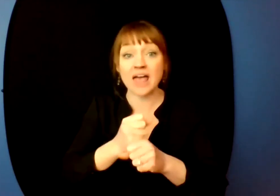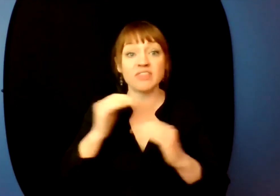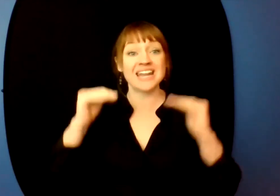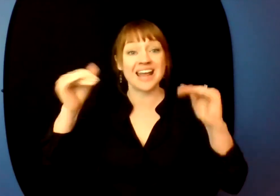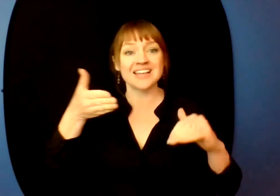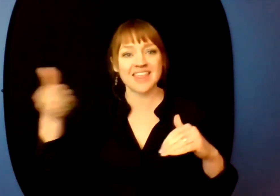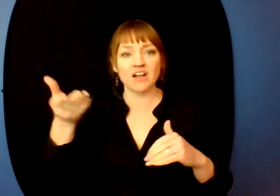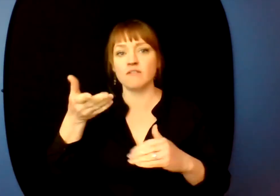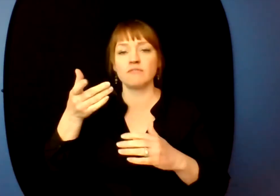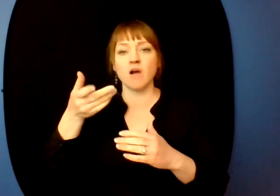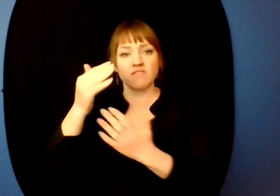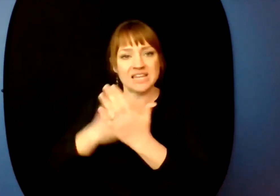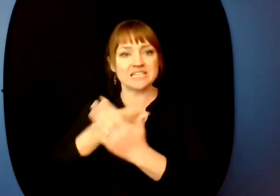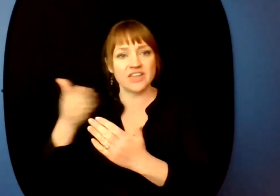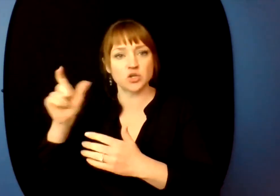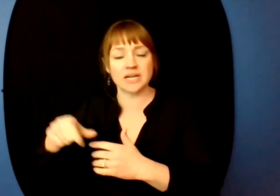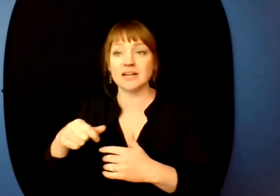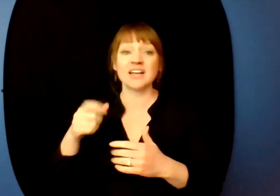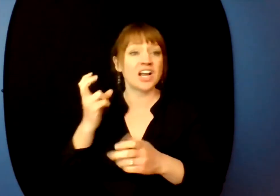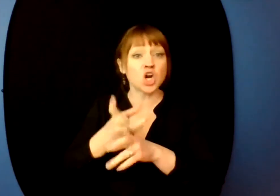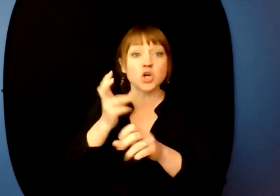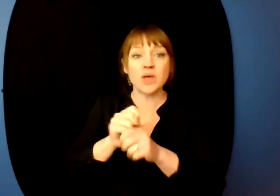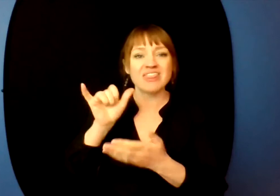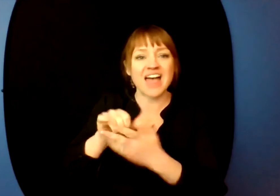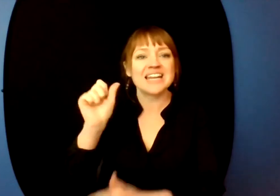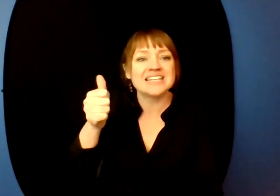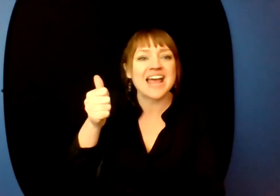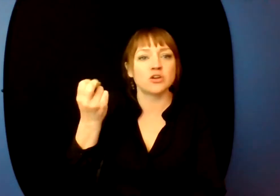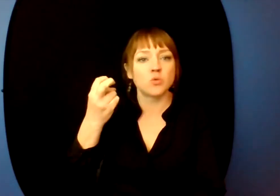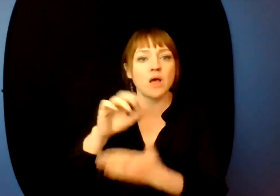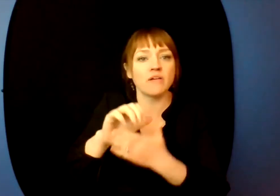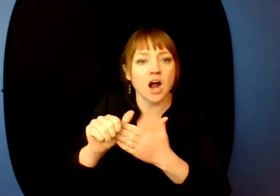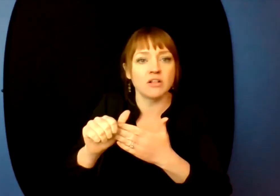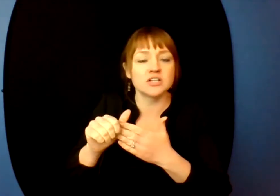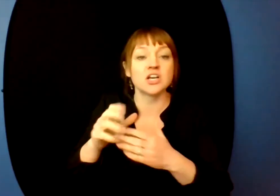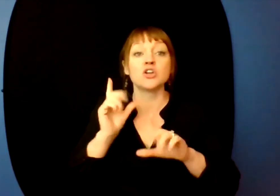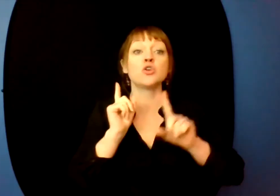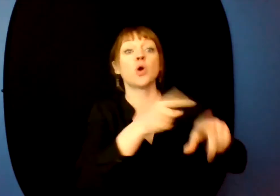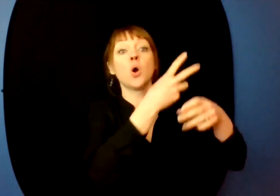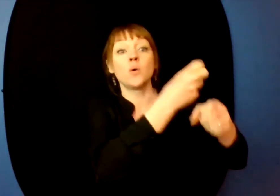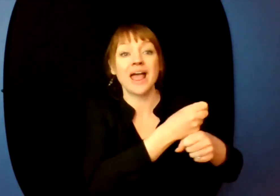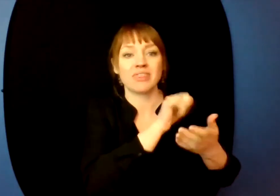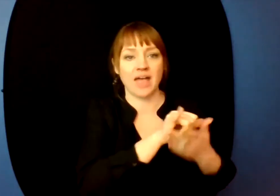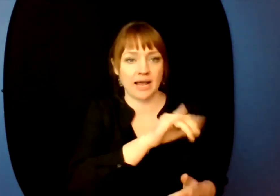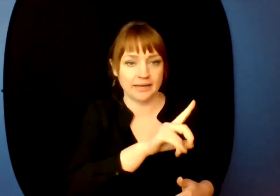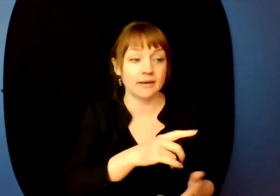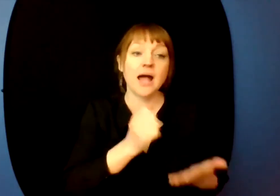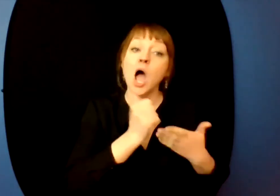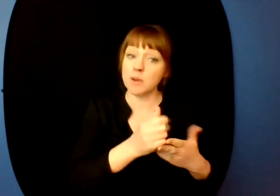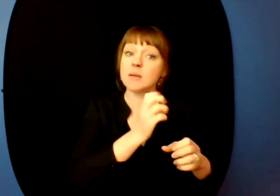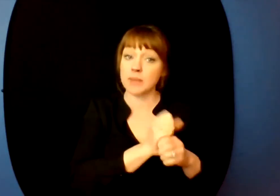with $10, $12 that it takes to go and get it. And so helping them get an ID, number